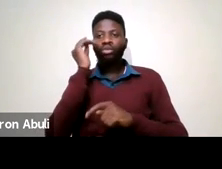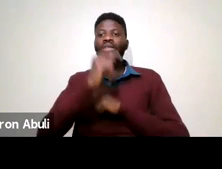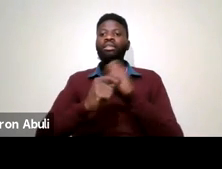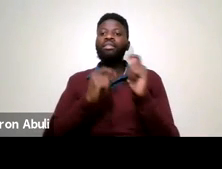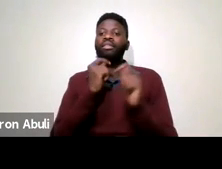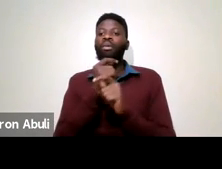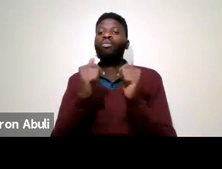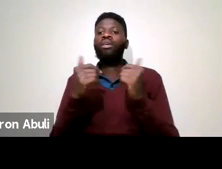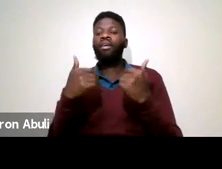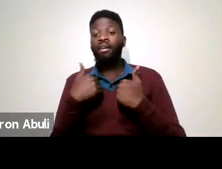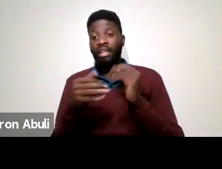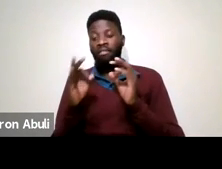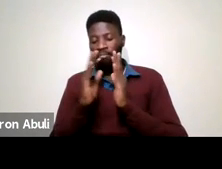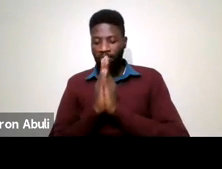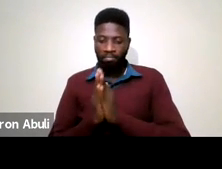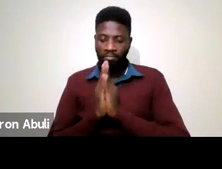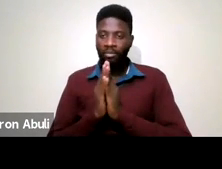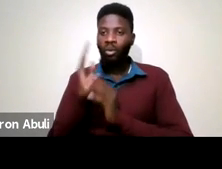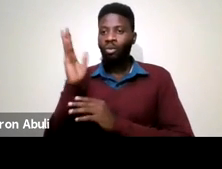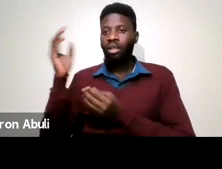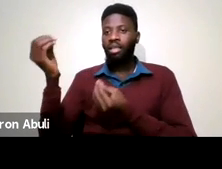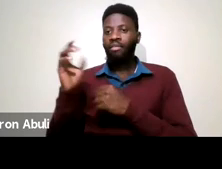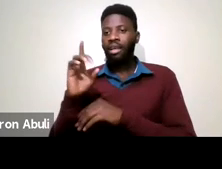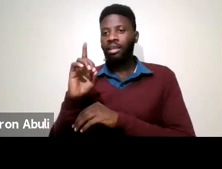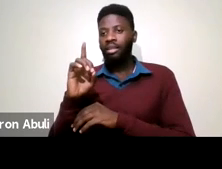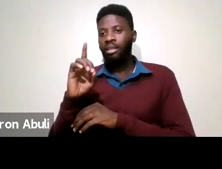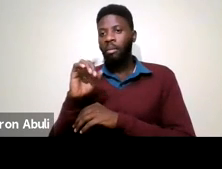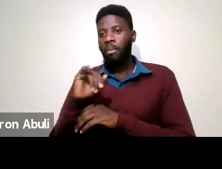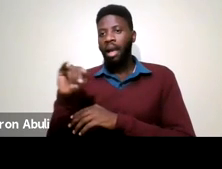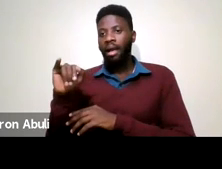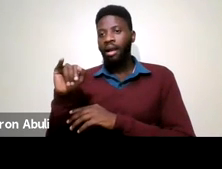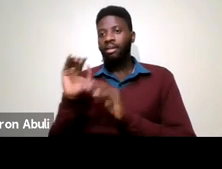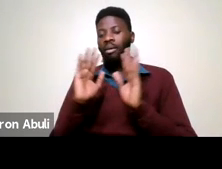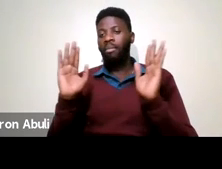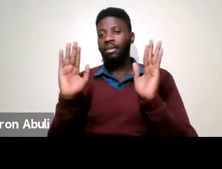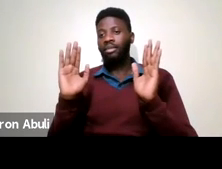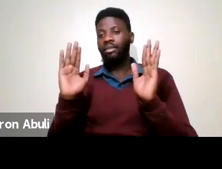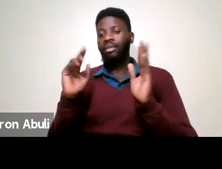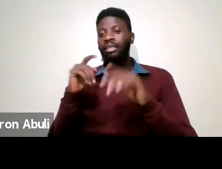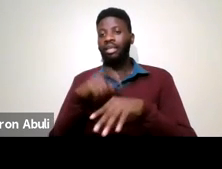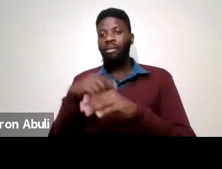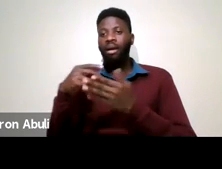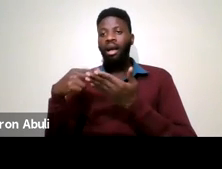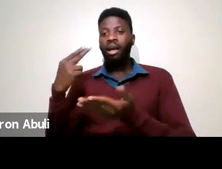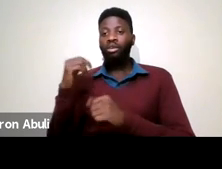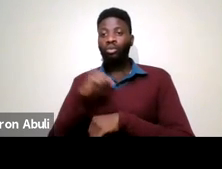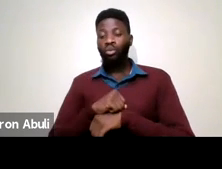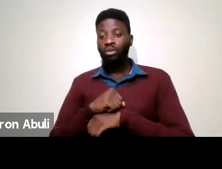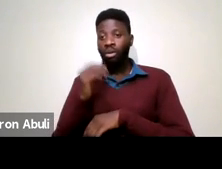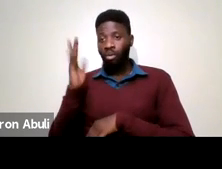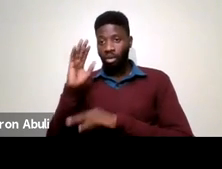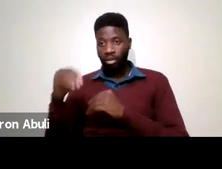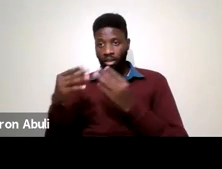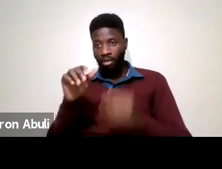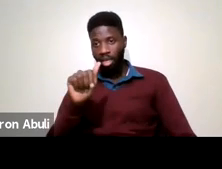to give you a D- in high school, do you think God is crazy to give you an A? If all you pray for is a